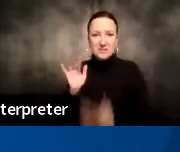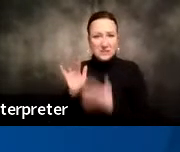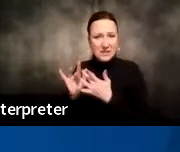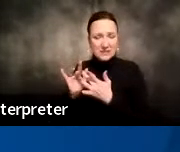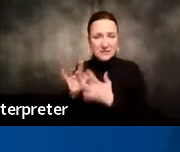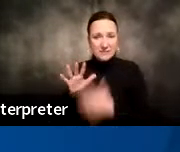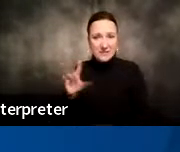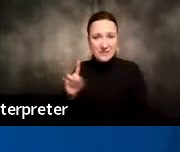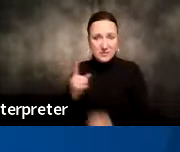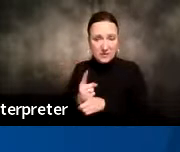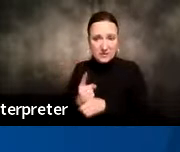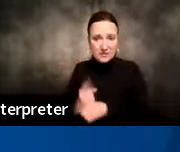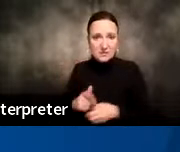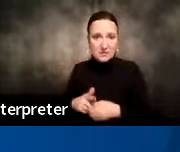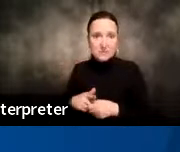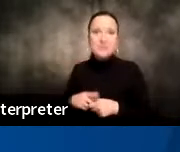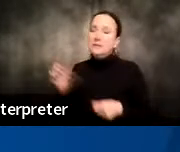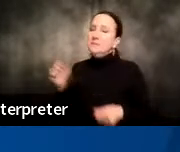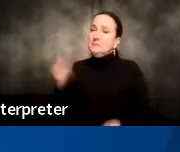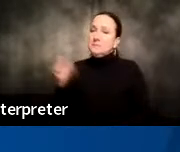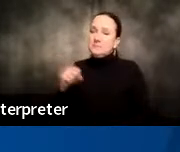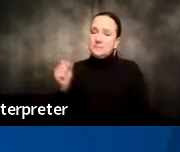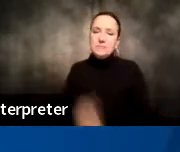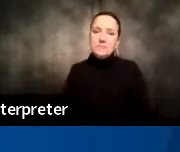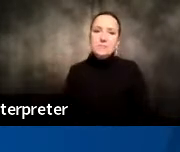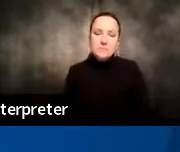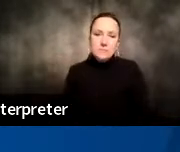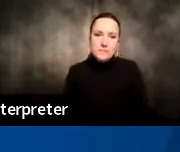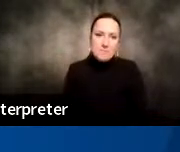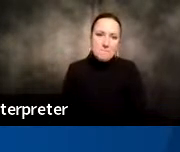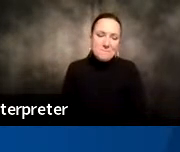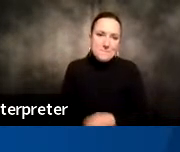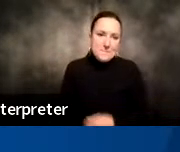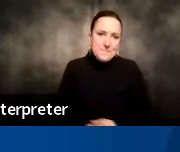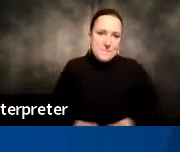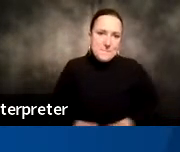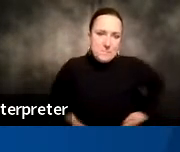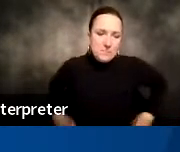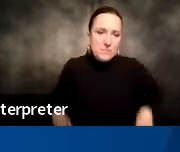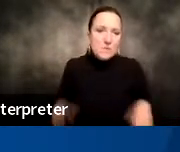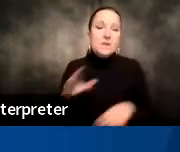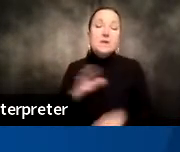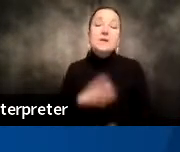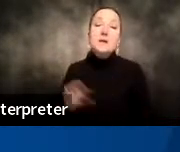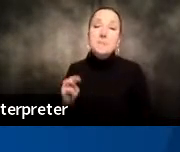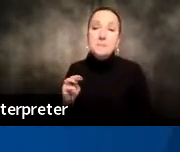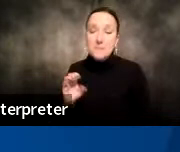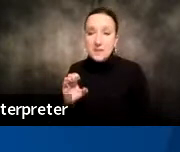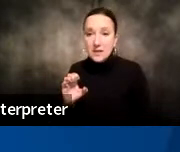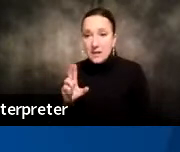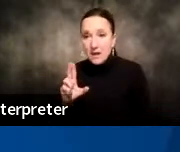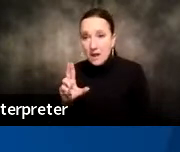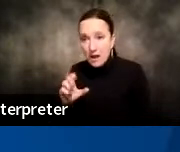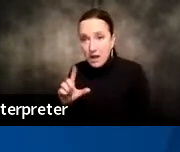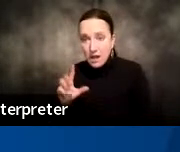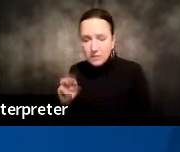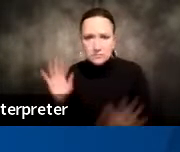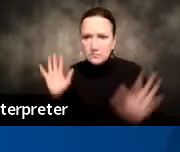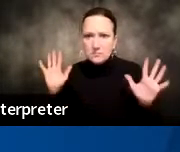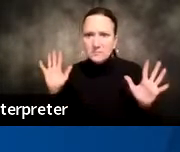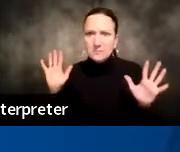to tonight's meeting, correct? Yes, sir, that's correct. Okay, just wanted to clarify that. Commissioner McCollum, you had a question?